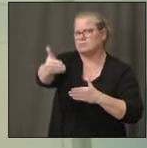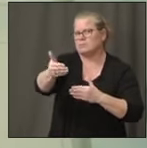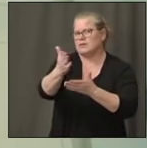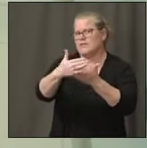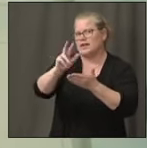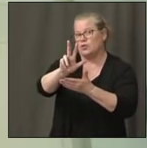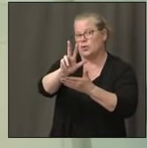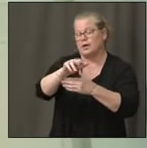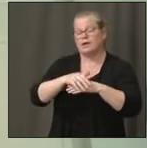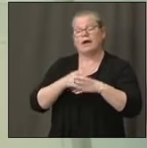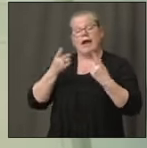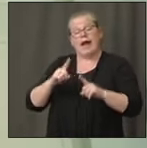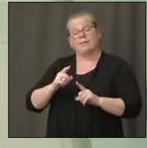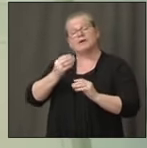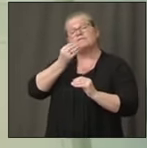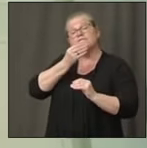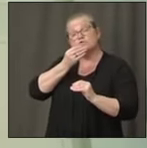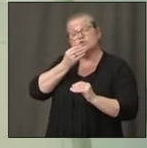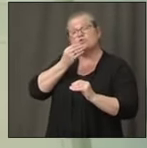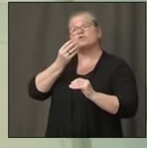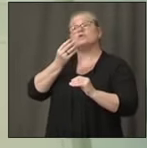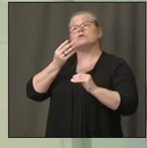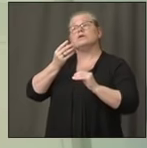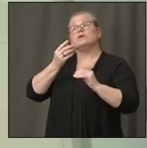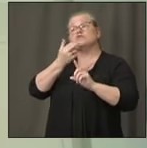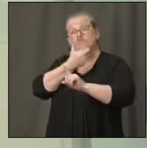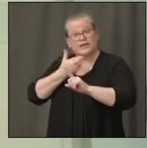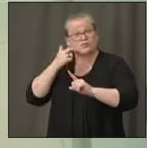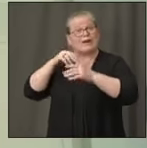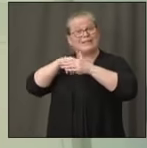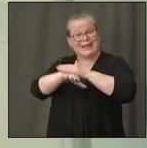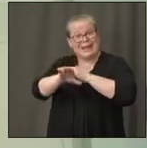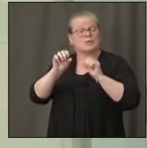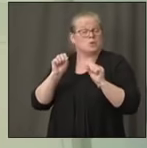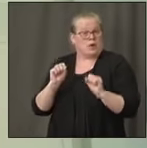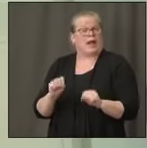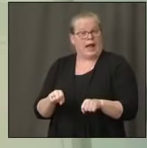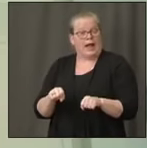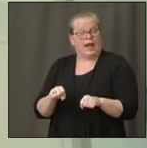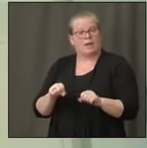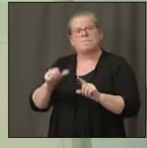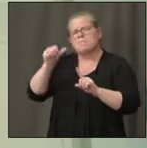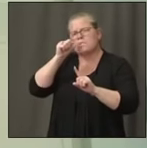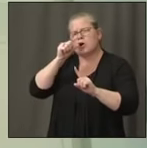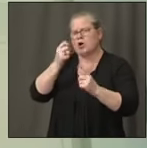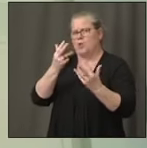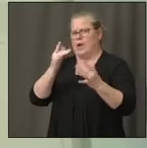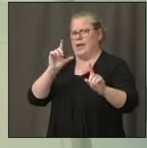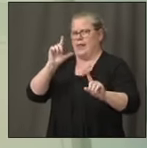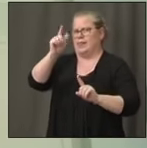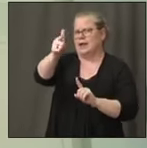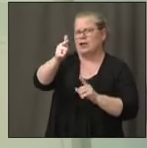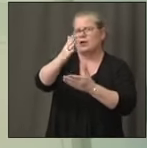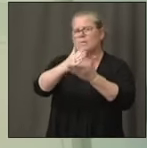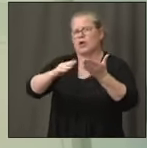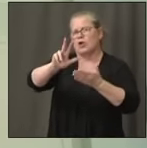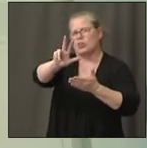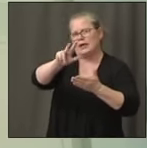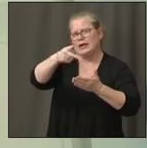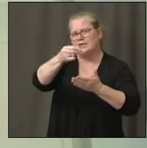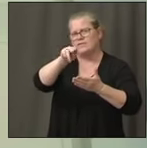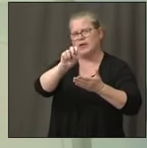with the alcohol has been something that we've felt strongly about as we've opened up these types of institutions. So for social